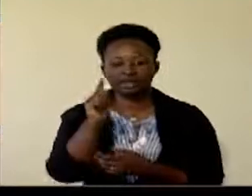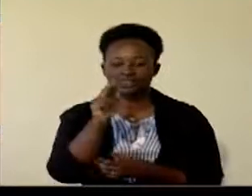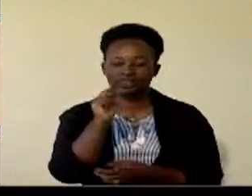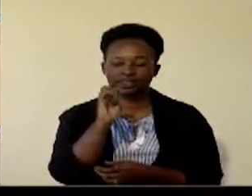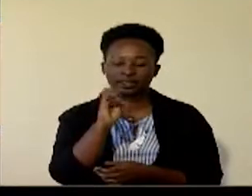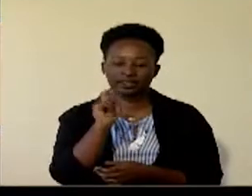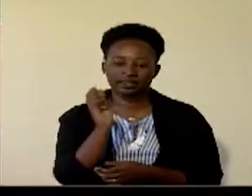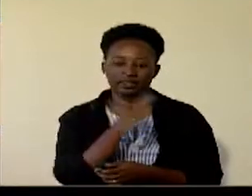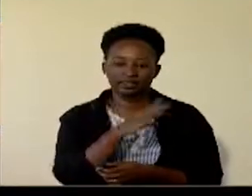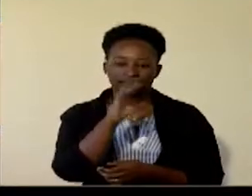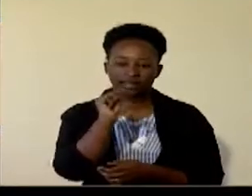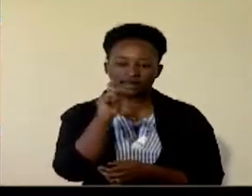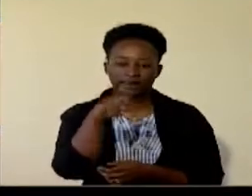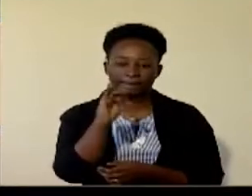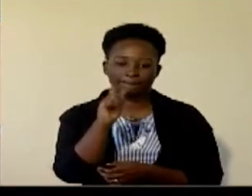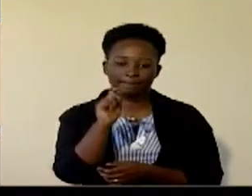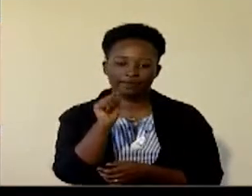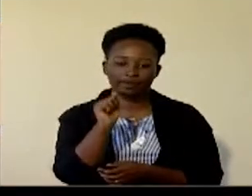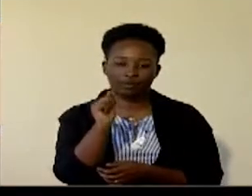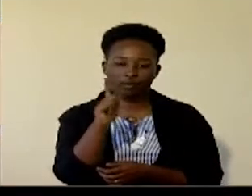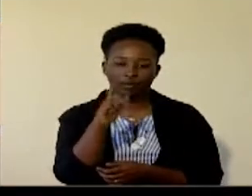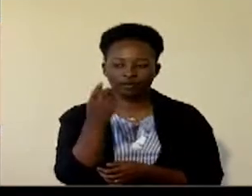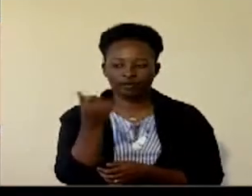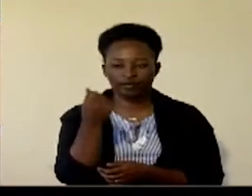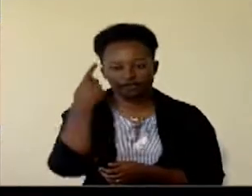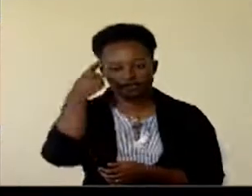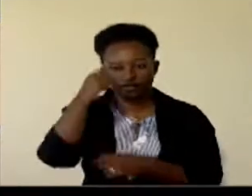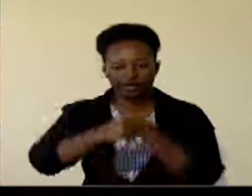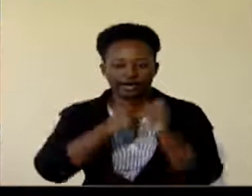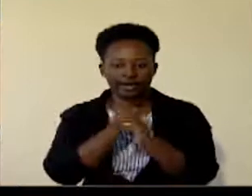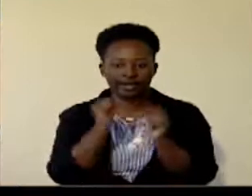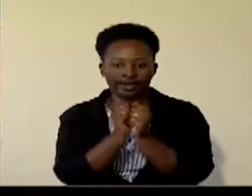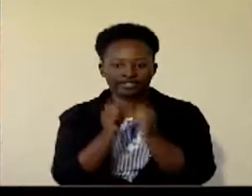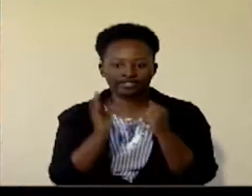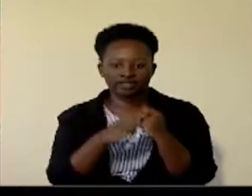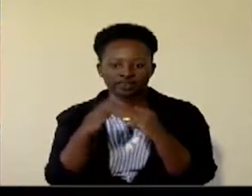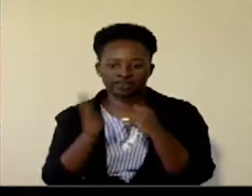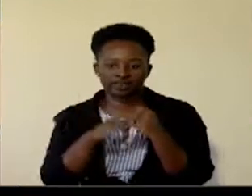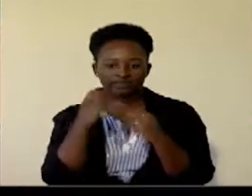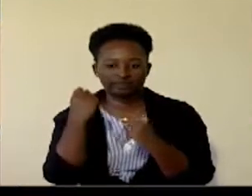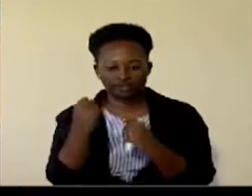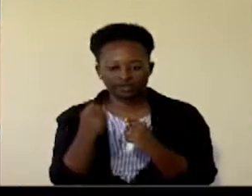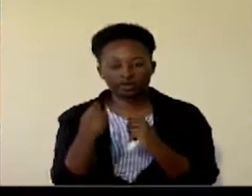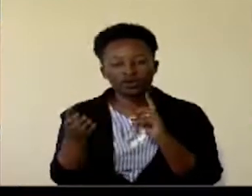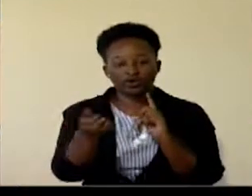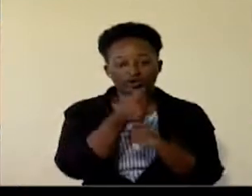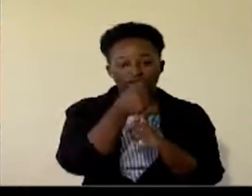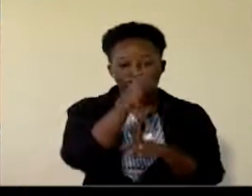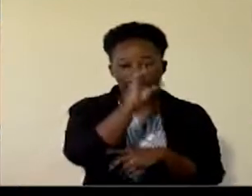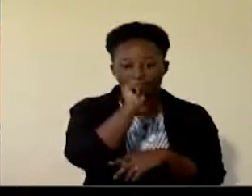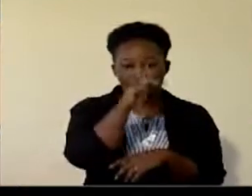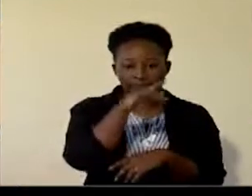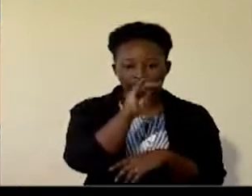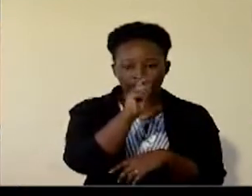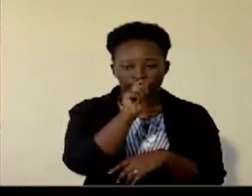capital flow for 1995. That is how we calculate net capital flows. You get the capital inflow minus